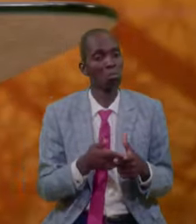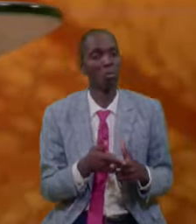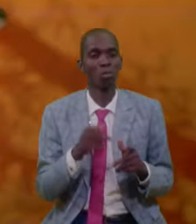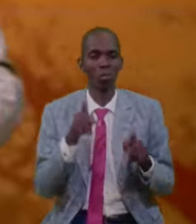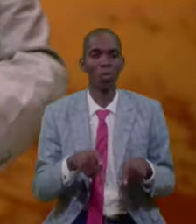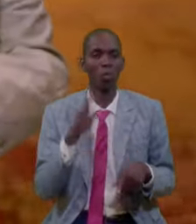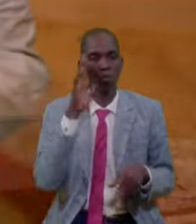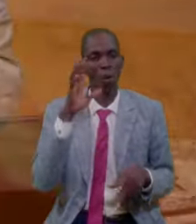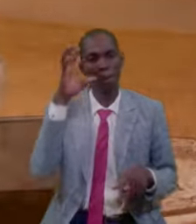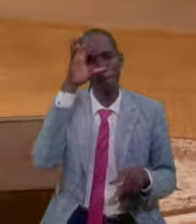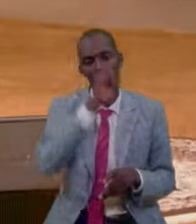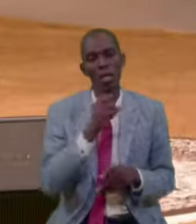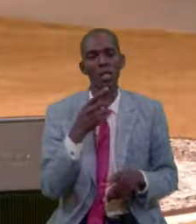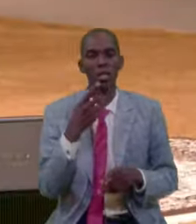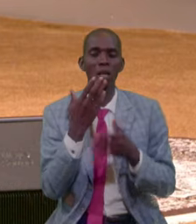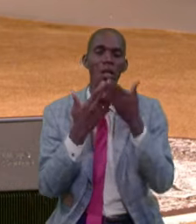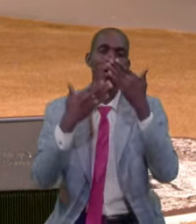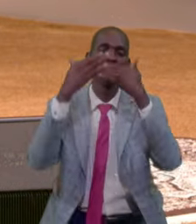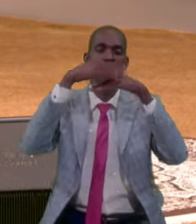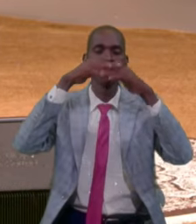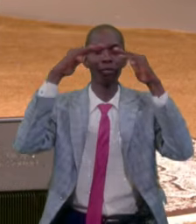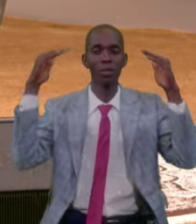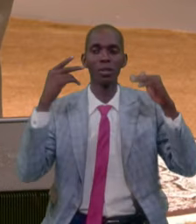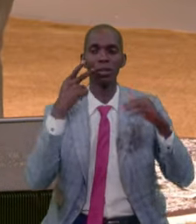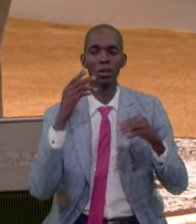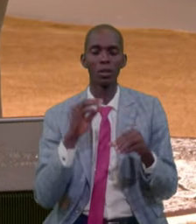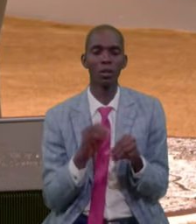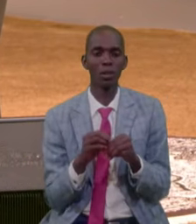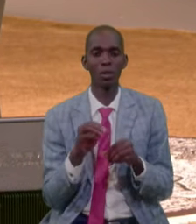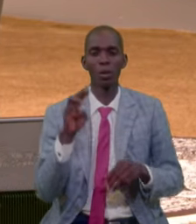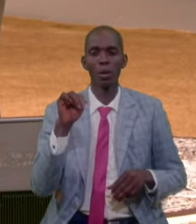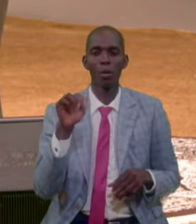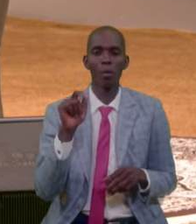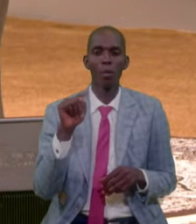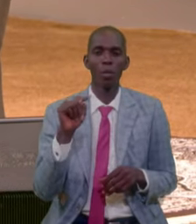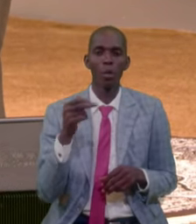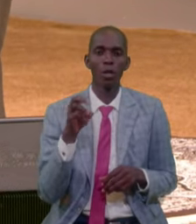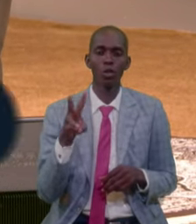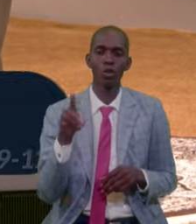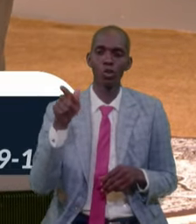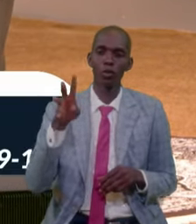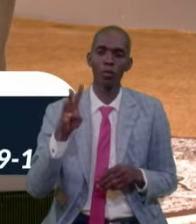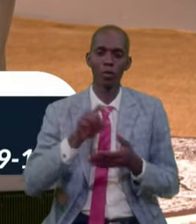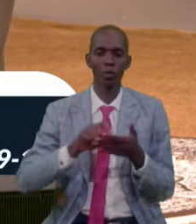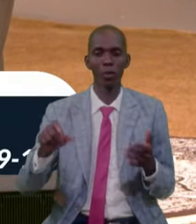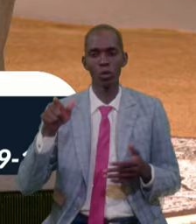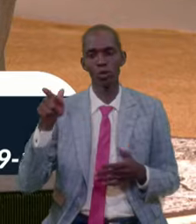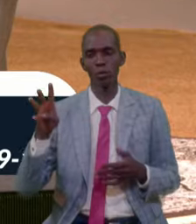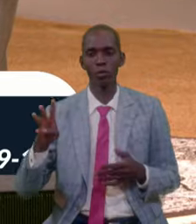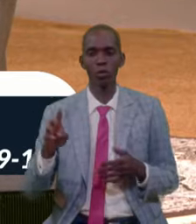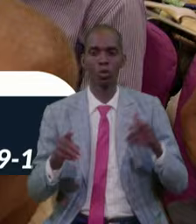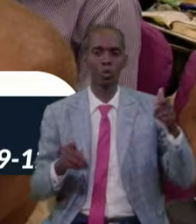of God. We're looking at Matthew chapter 24, And I'm reading from verse 24. Matthew